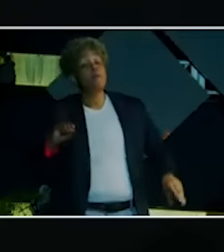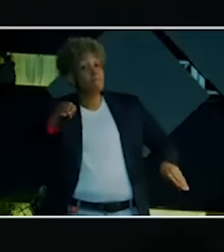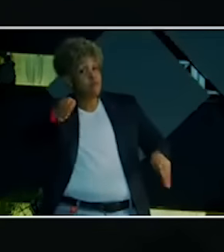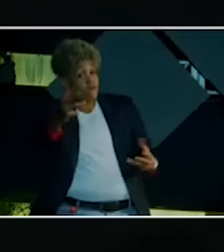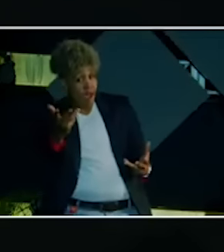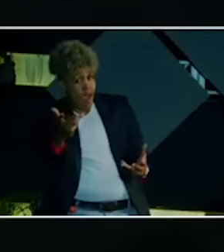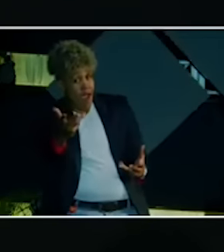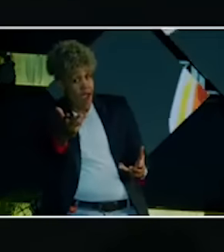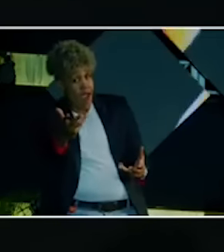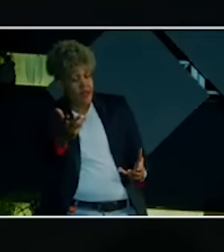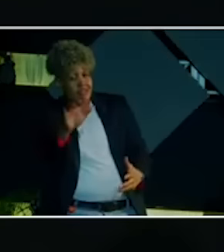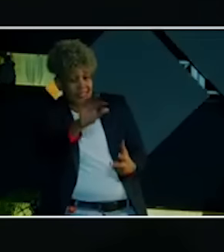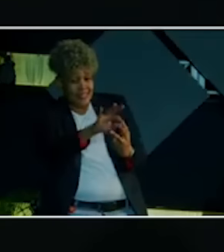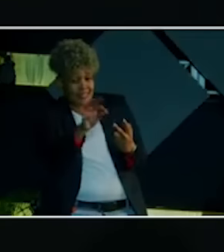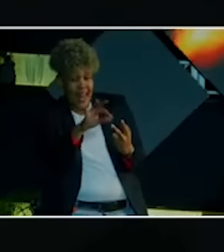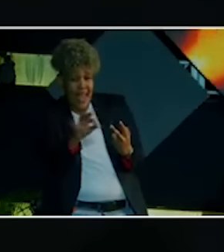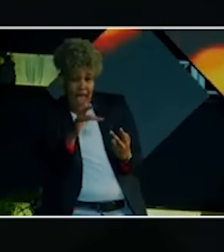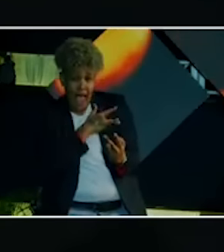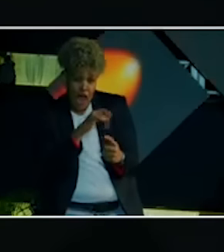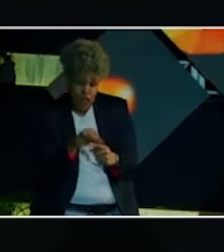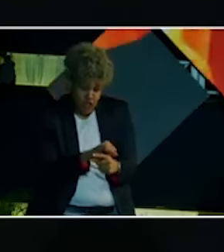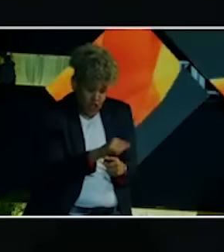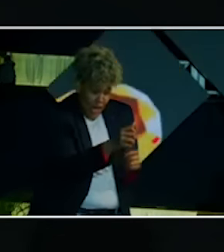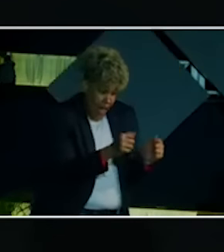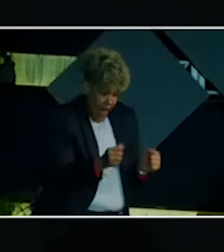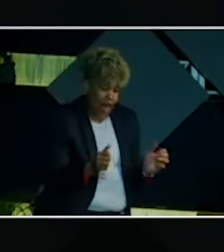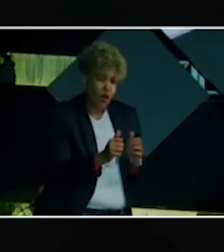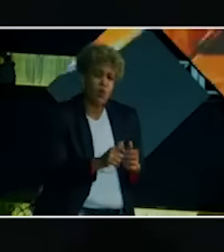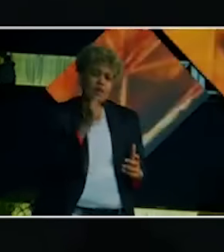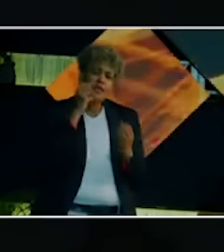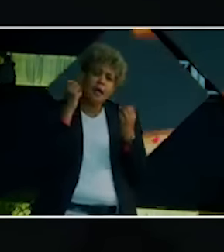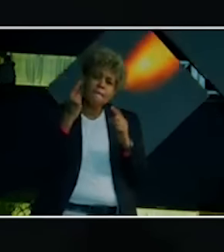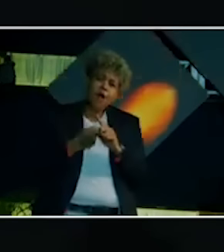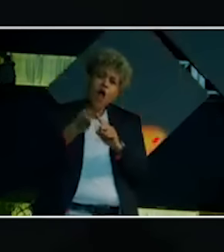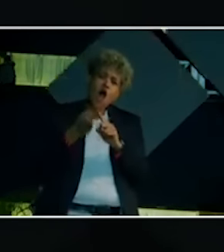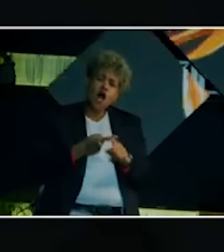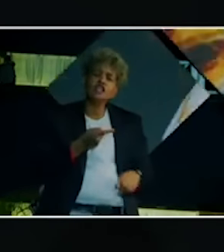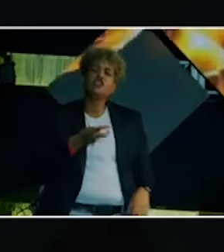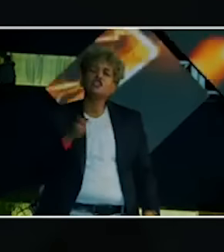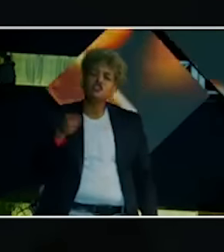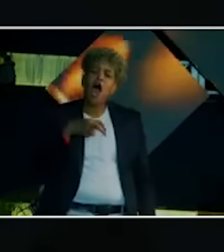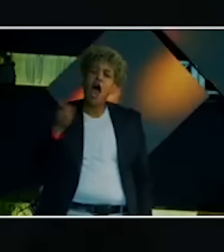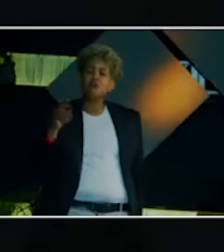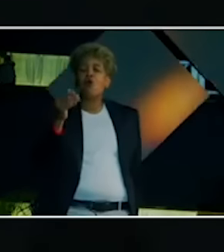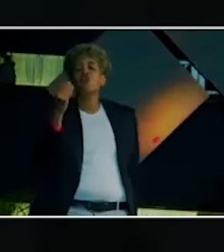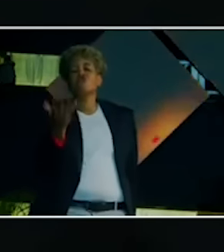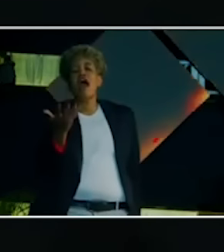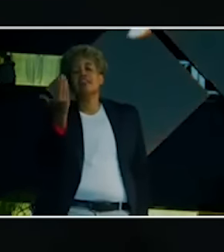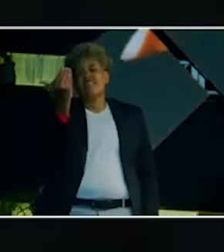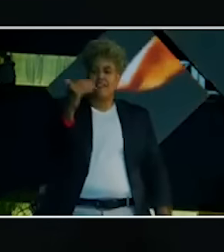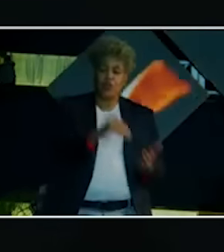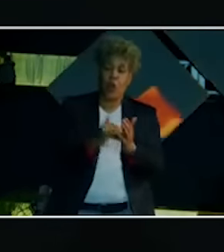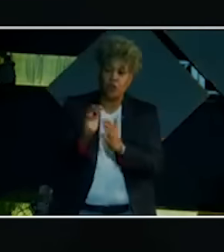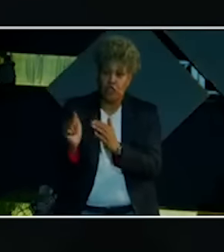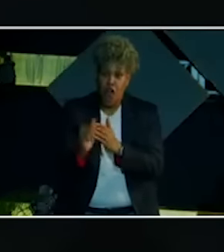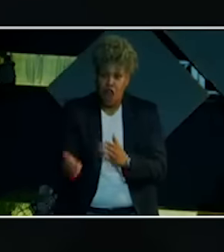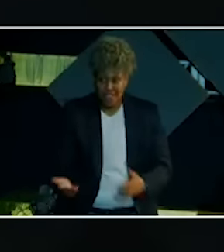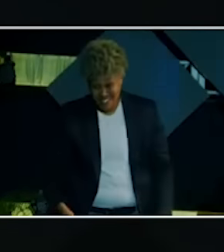provide selected Heart trainees with a monthly transport grant of